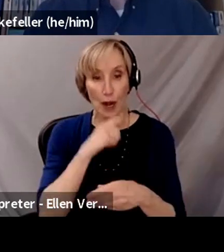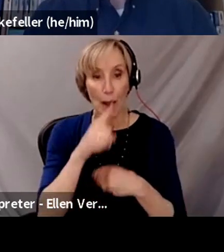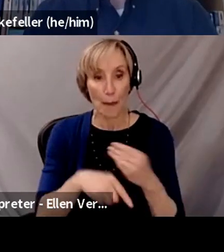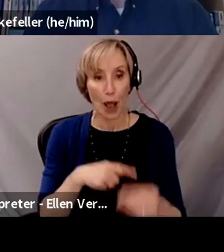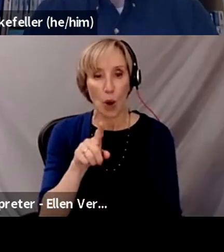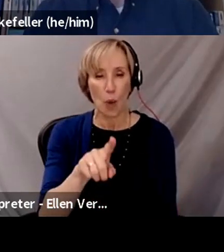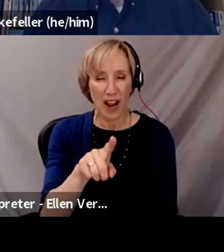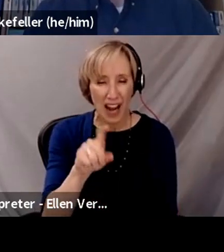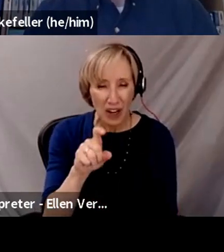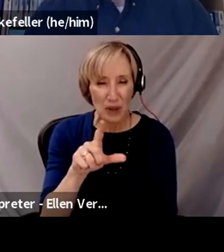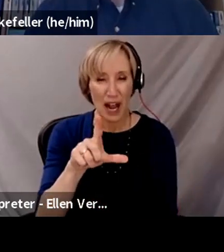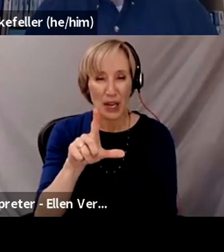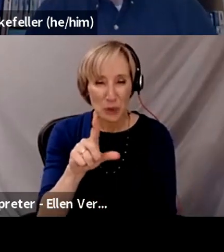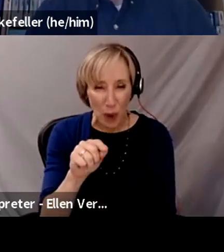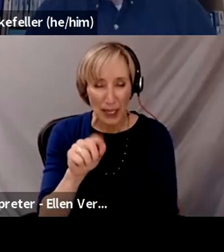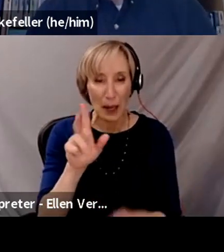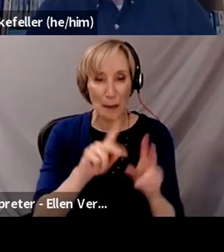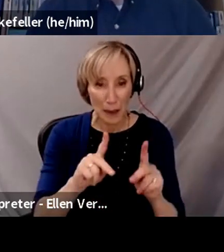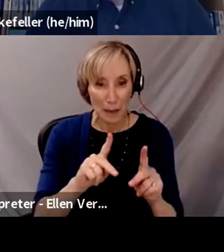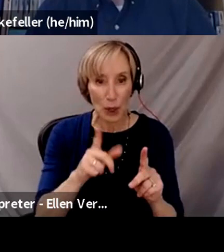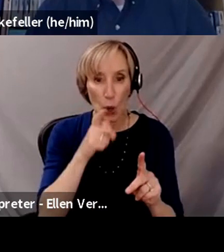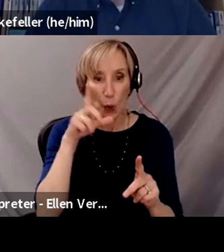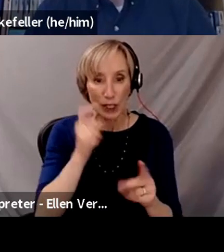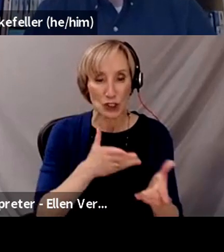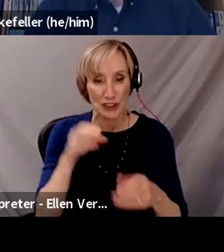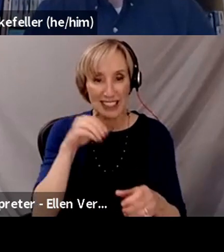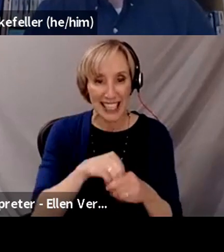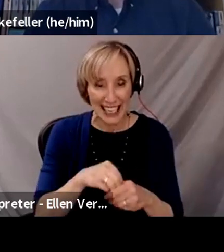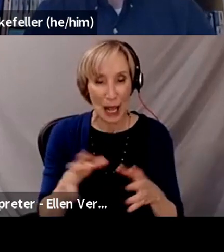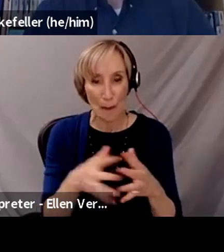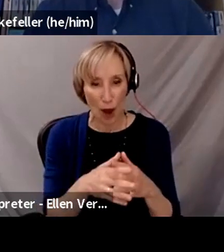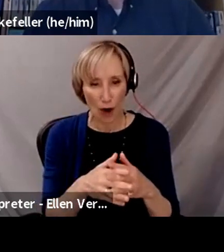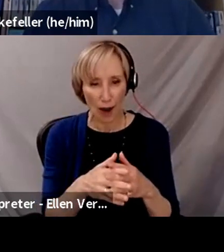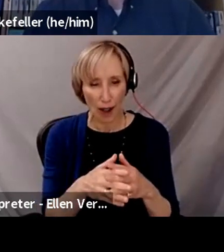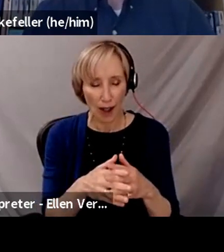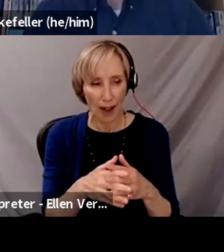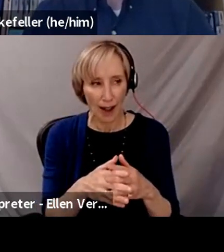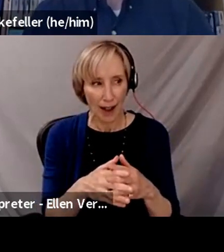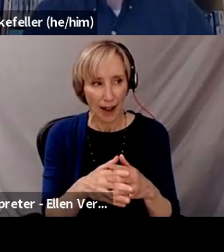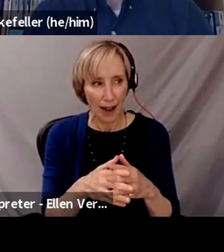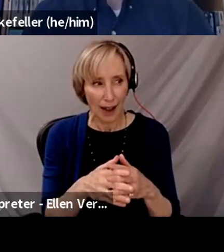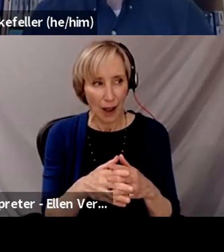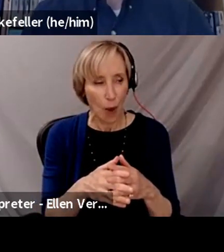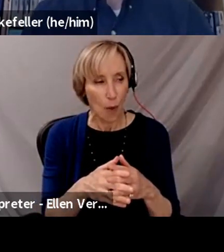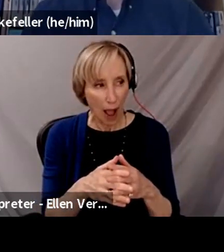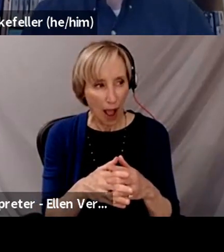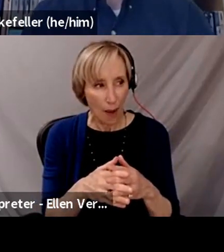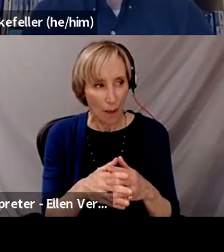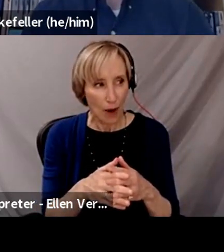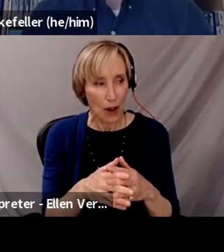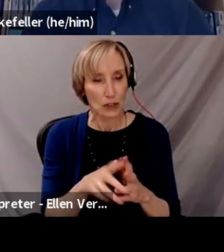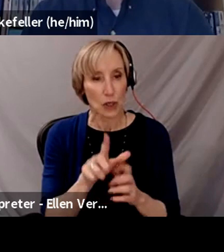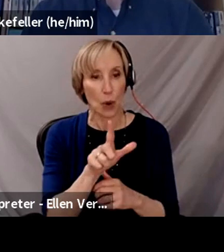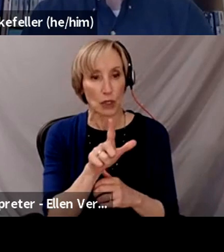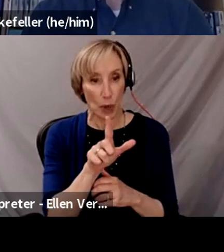need services in America. There's 21 peer specialists at Bay Cove as a whole.